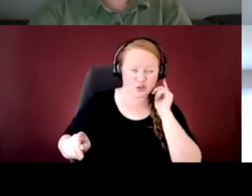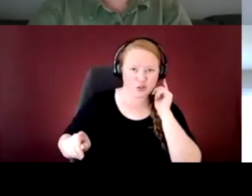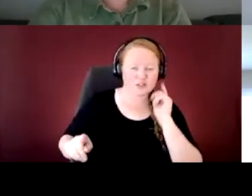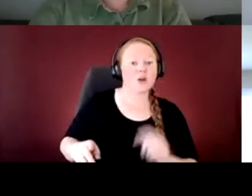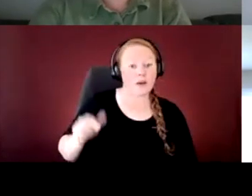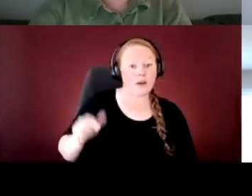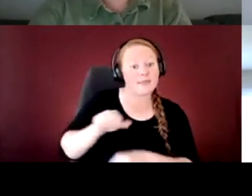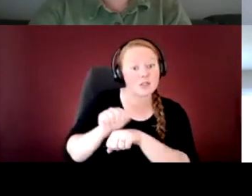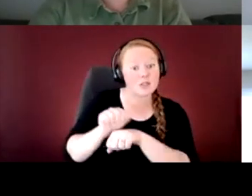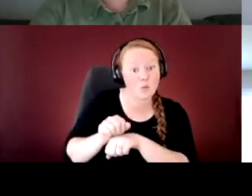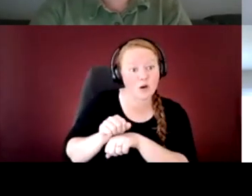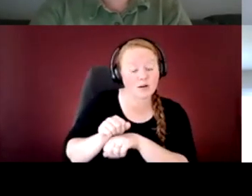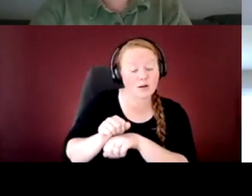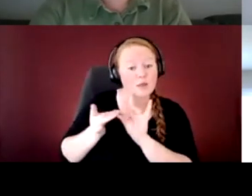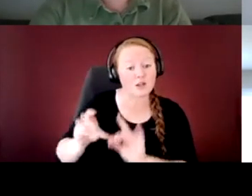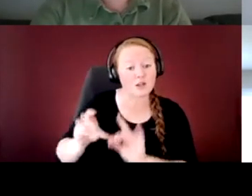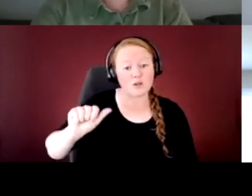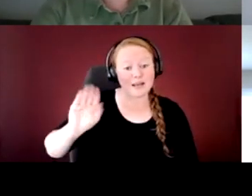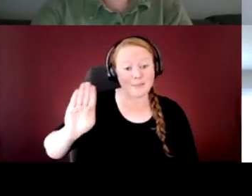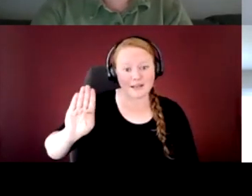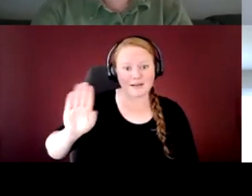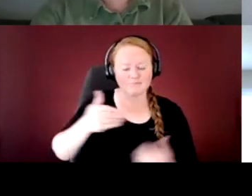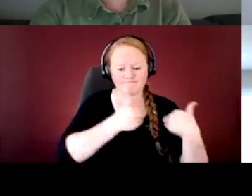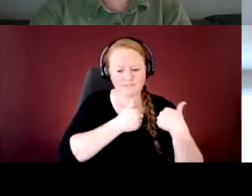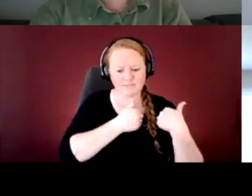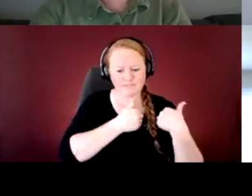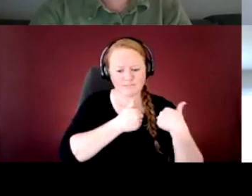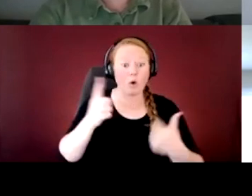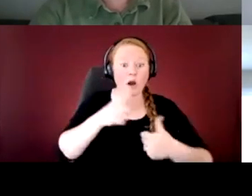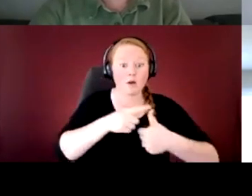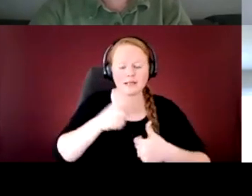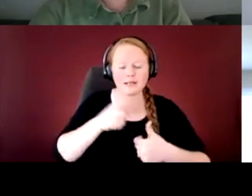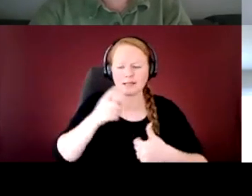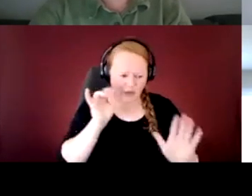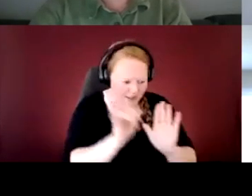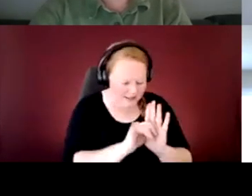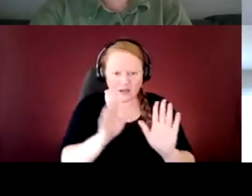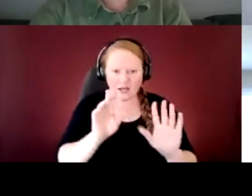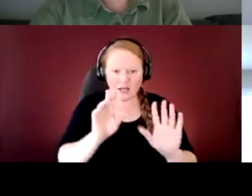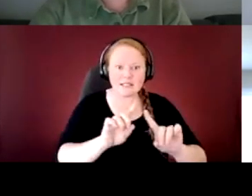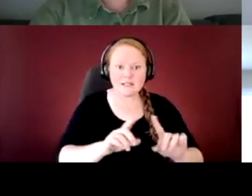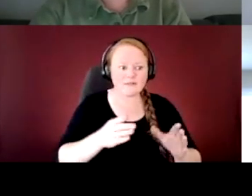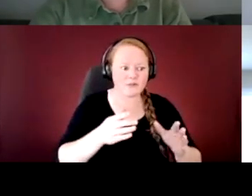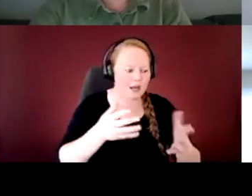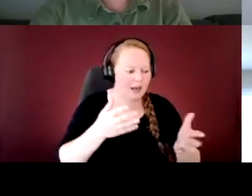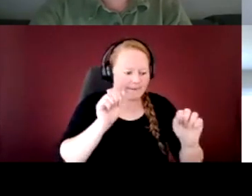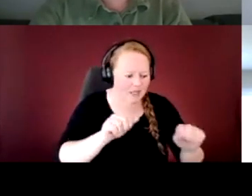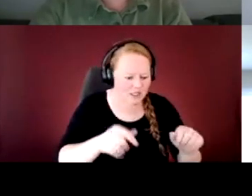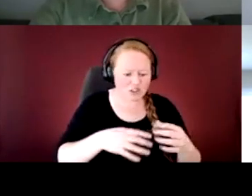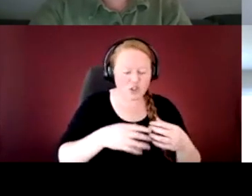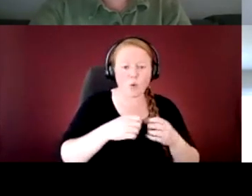to the SAB's charge to, one, identify opportunities to expand data infrastructure in city government,